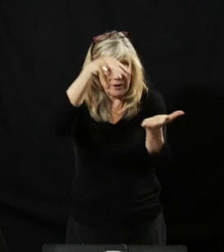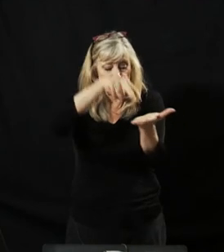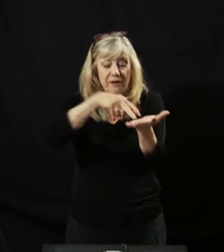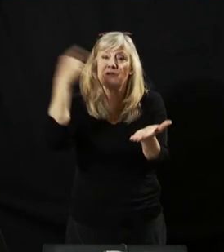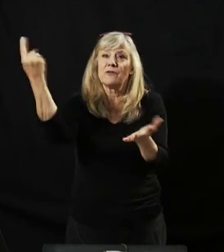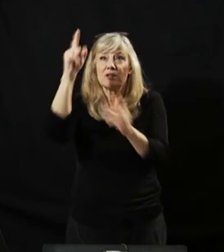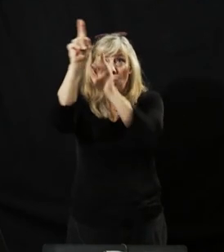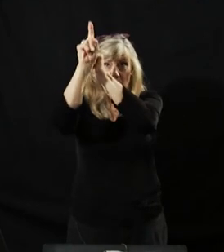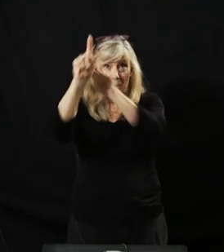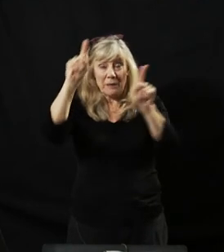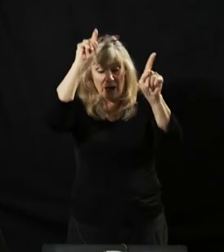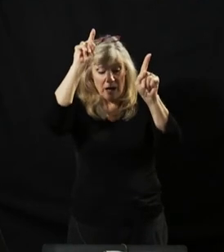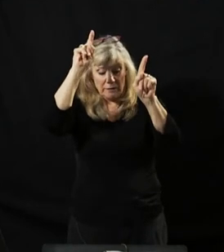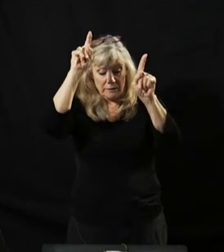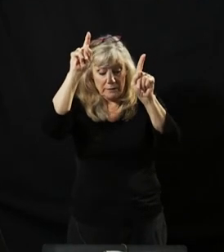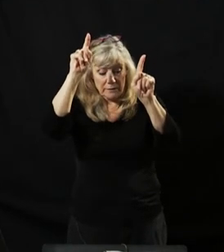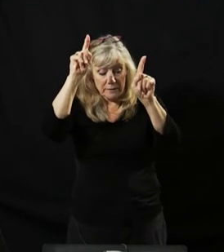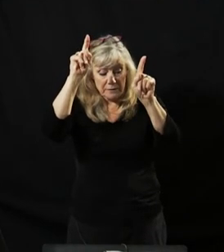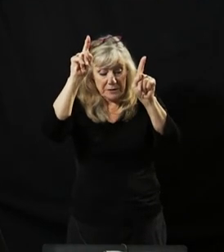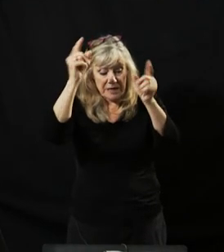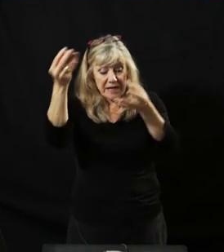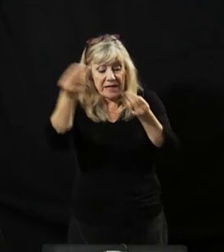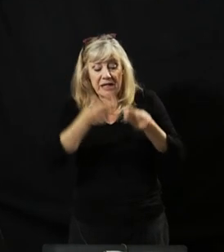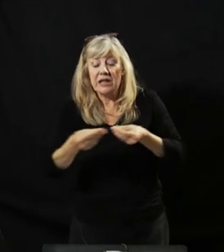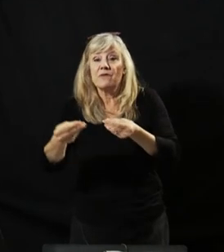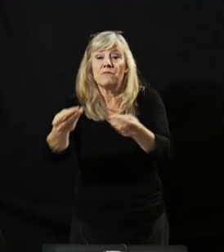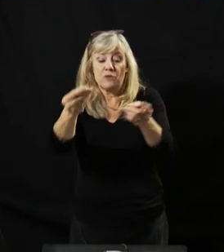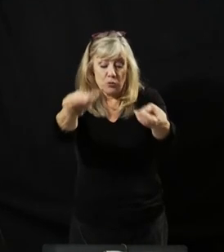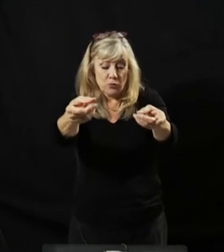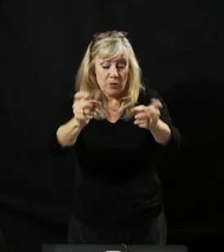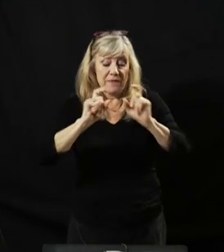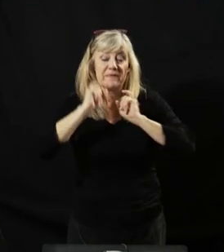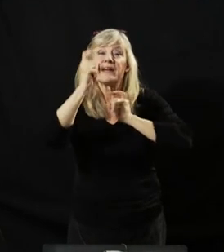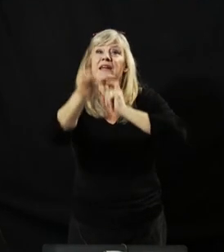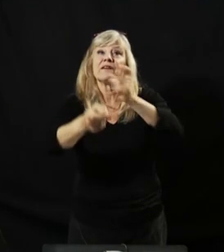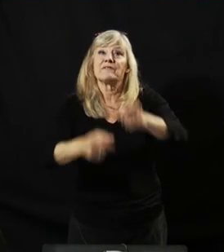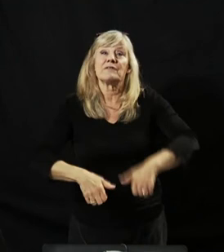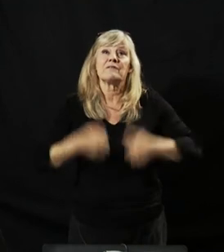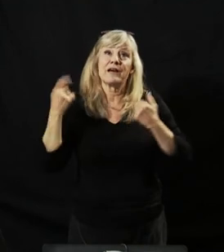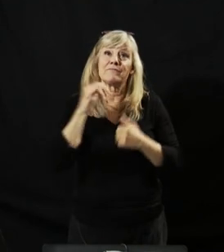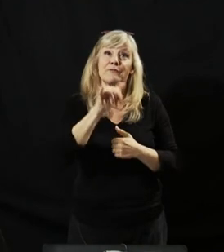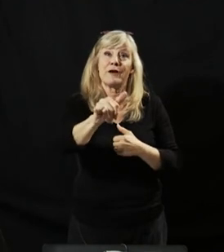only begotten endow you with the prize of immortality.